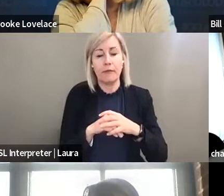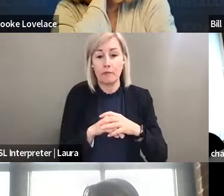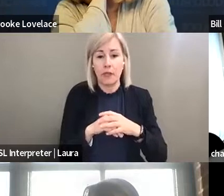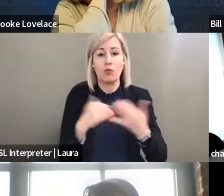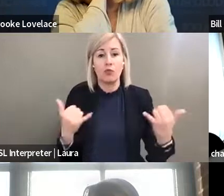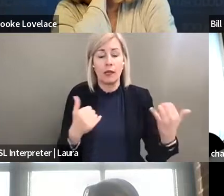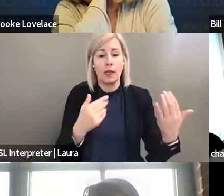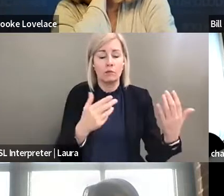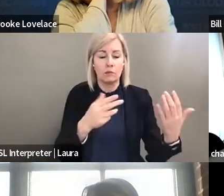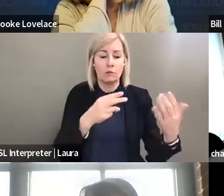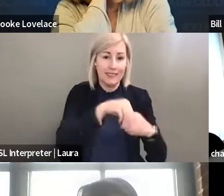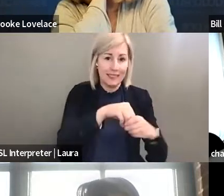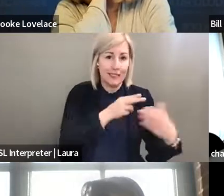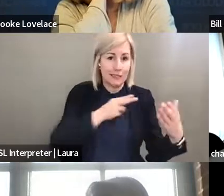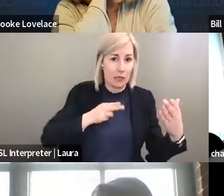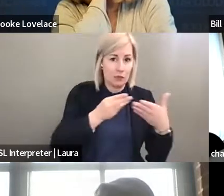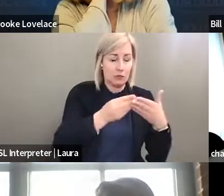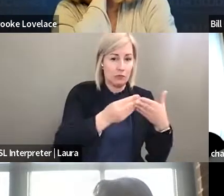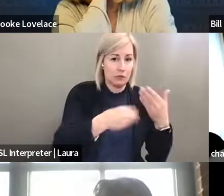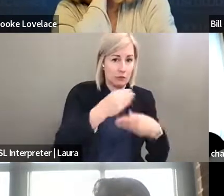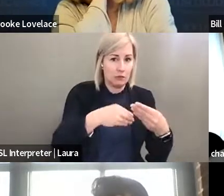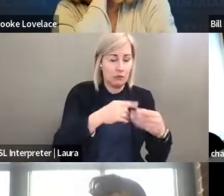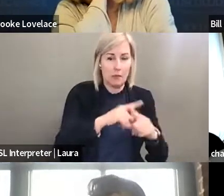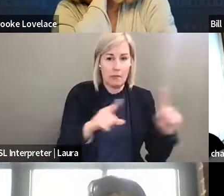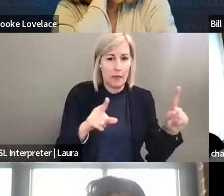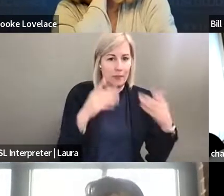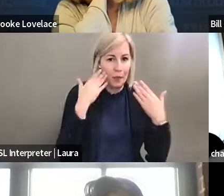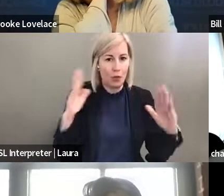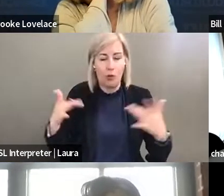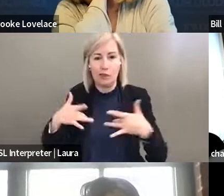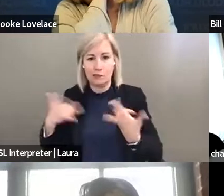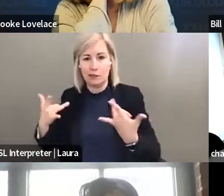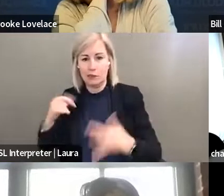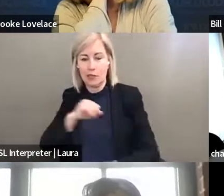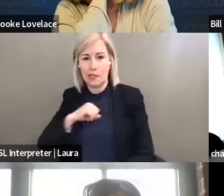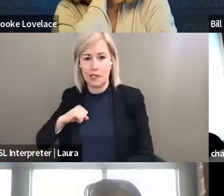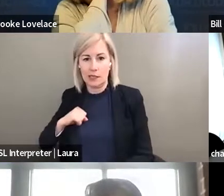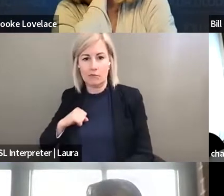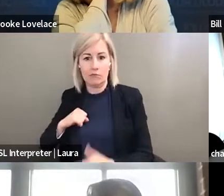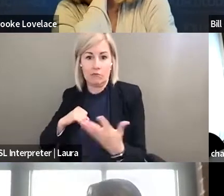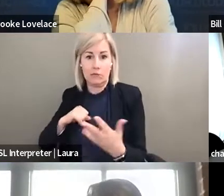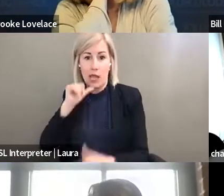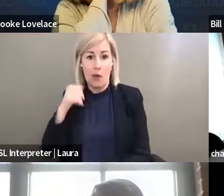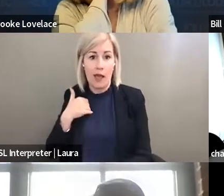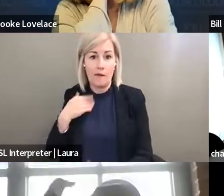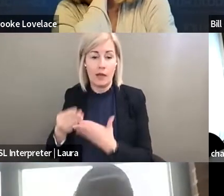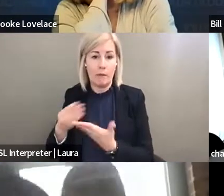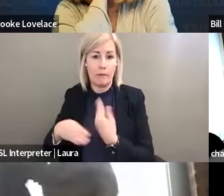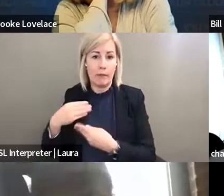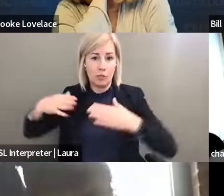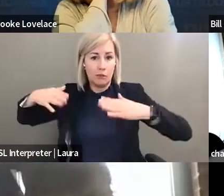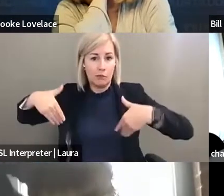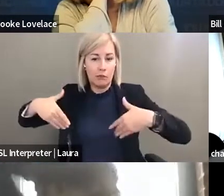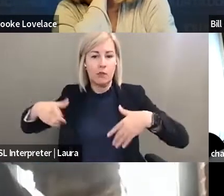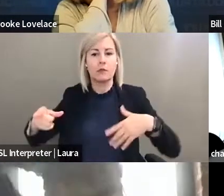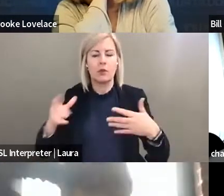House budget, but we don't know what's going on with the Senate. So the Senate doesn't have a budget yet. So that's